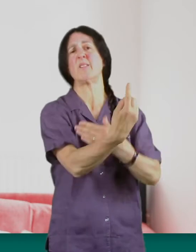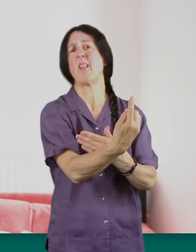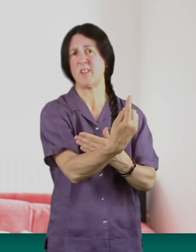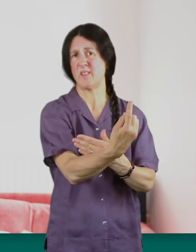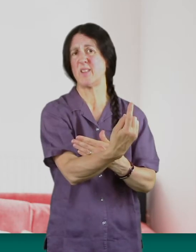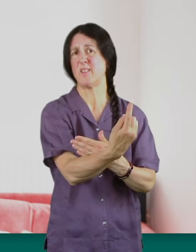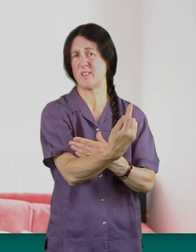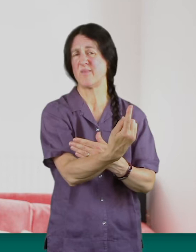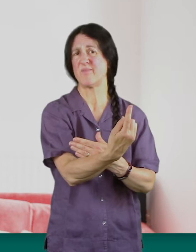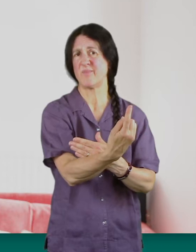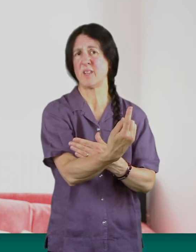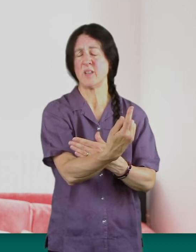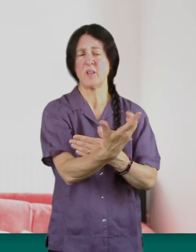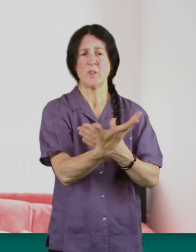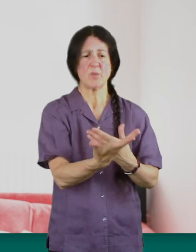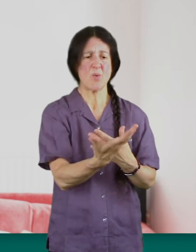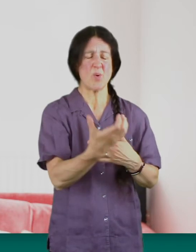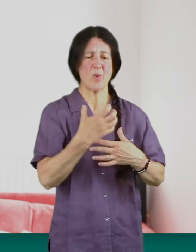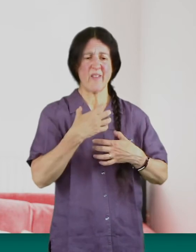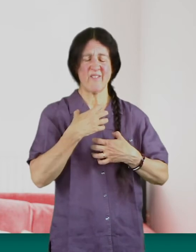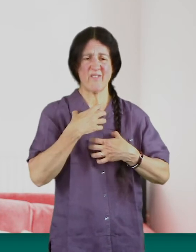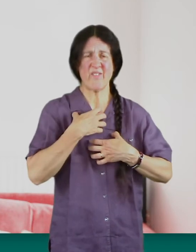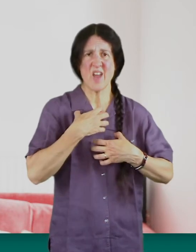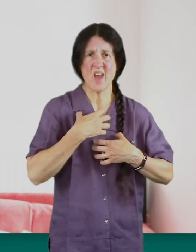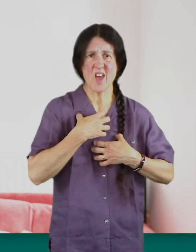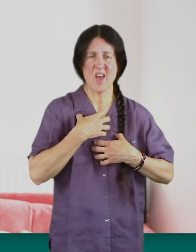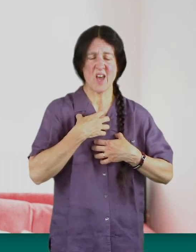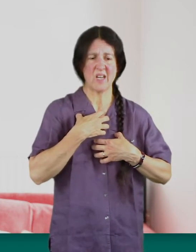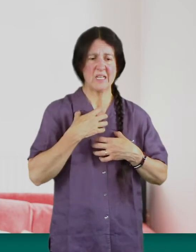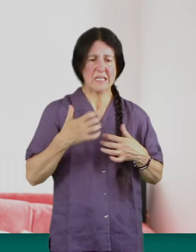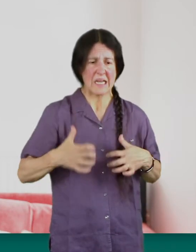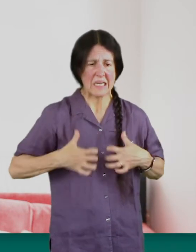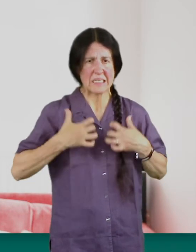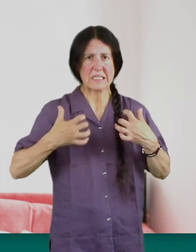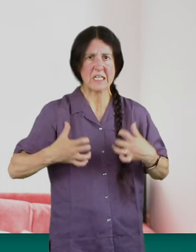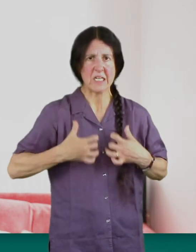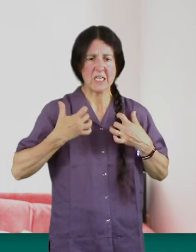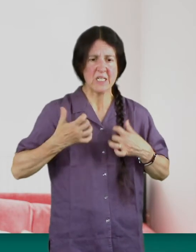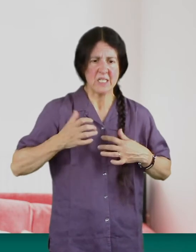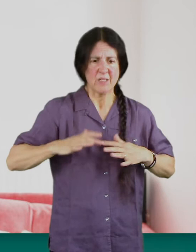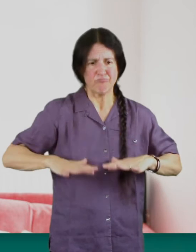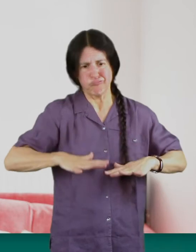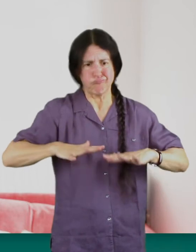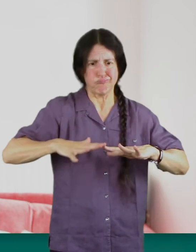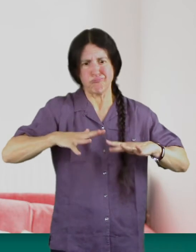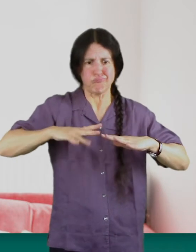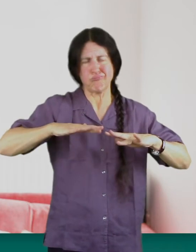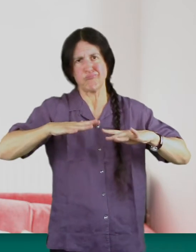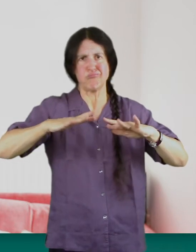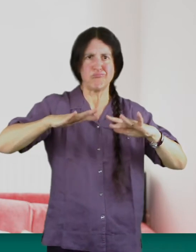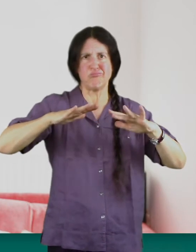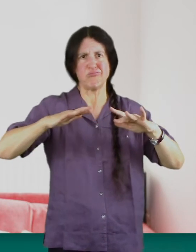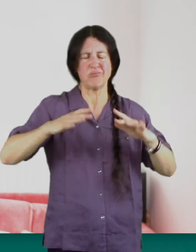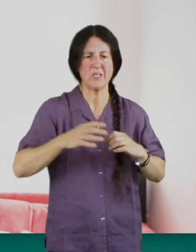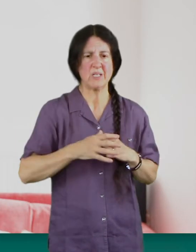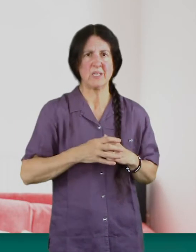the fear and the anger. If you don't know that the gifts that you have are actually for the world right